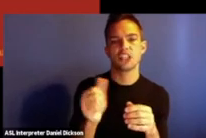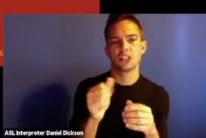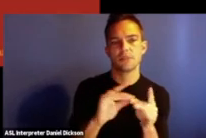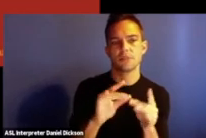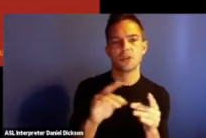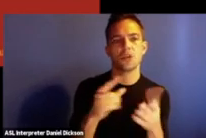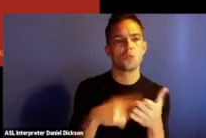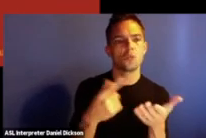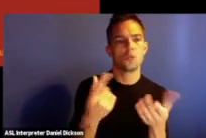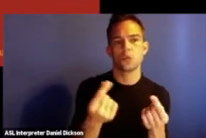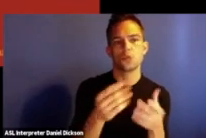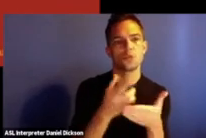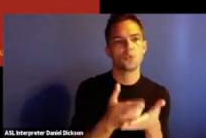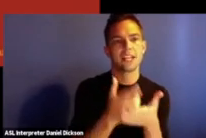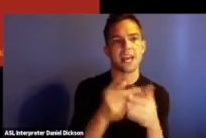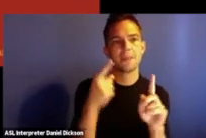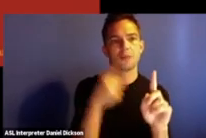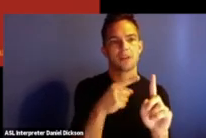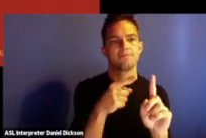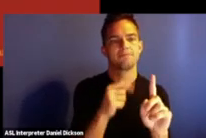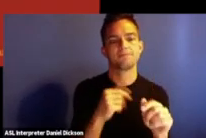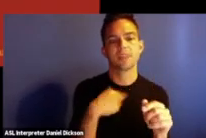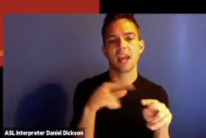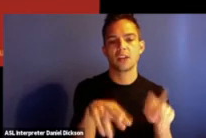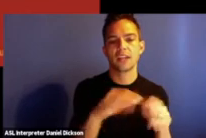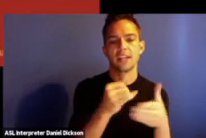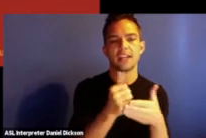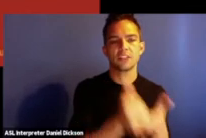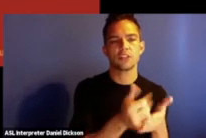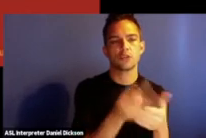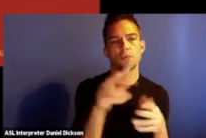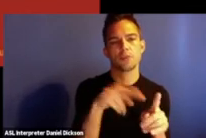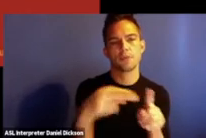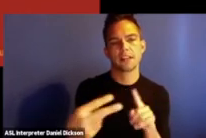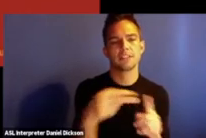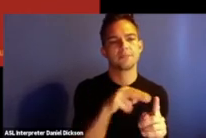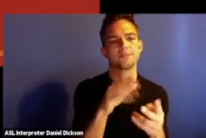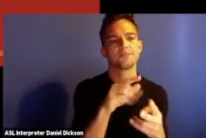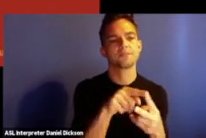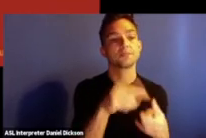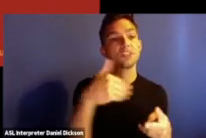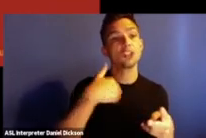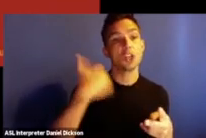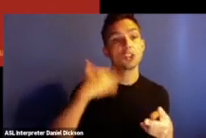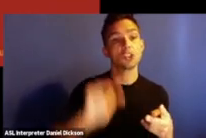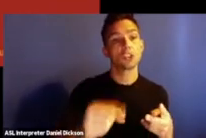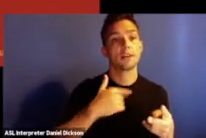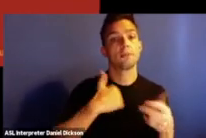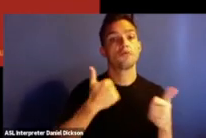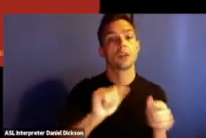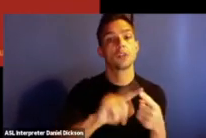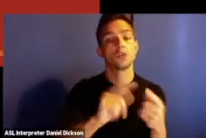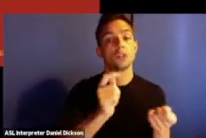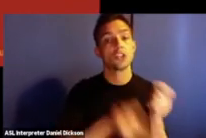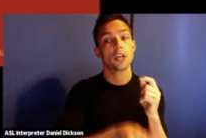do rehabilitation wise. You know, I look at intervention from two different perspectives. One is the young child, where I'm trying to